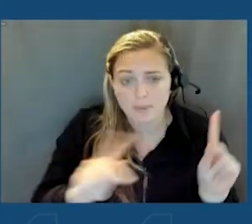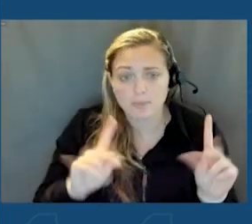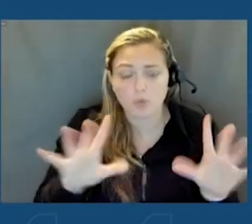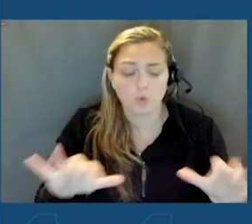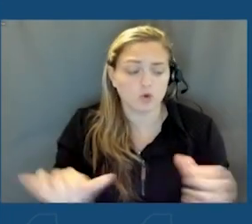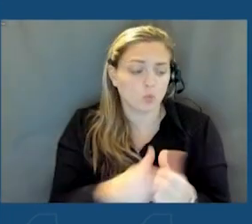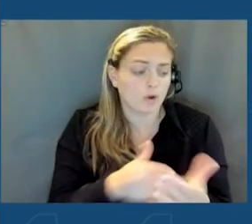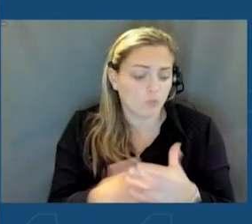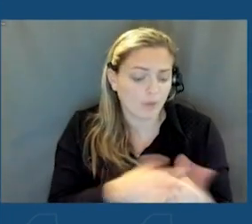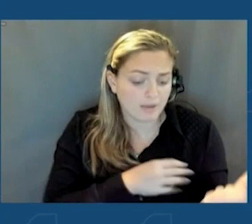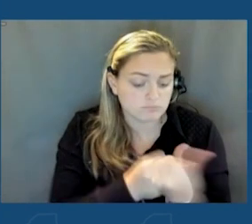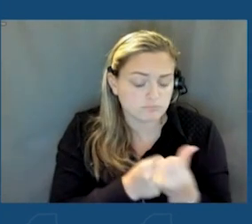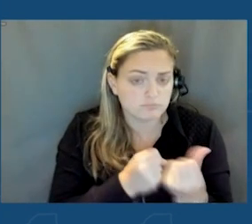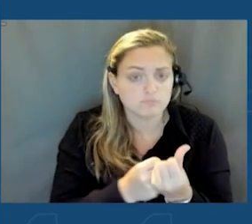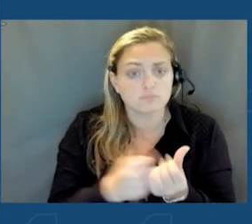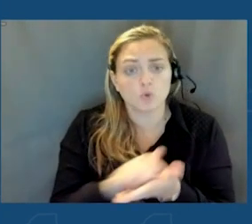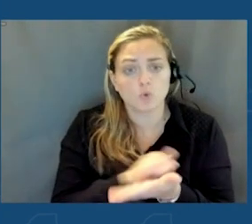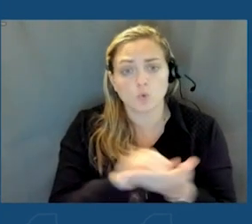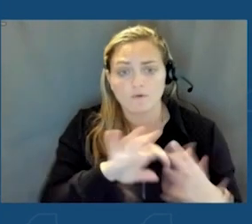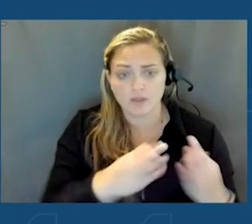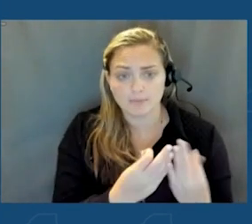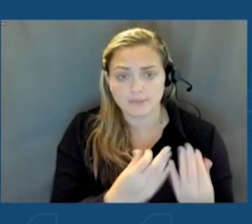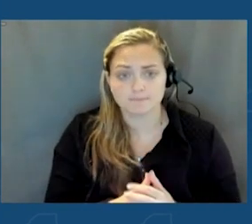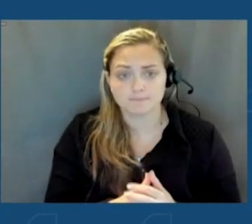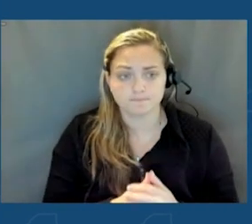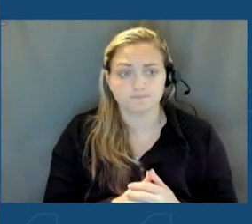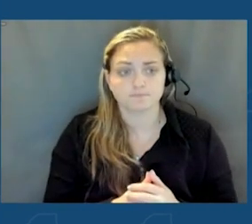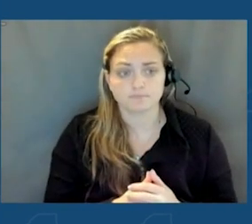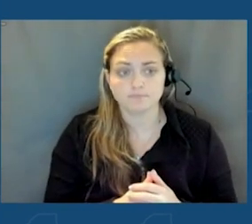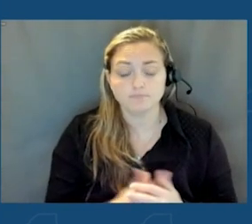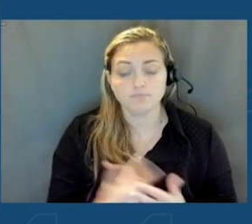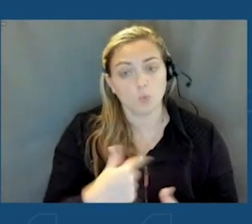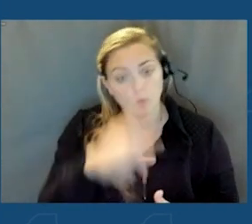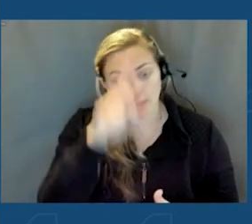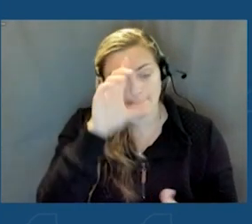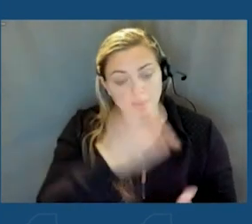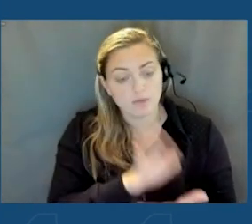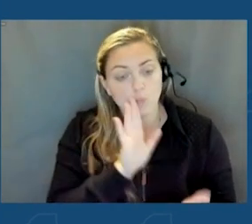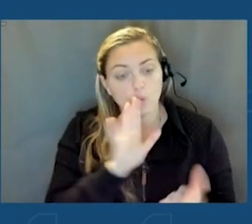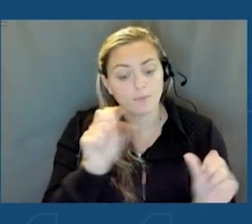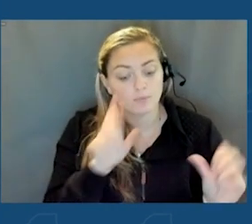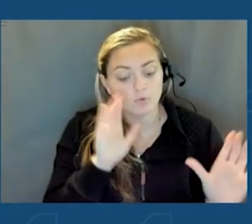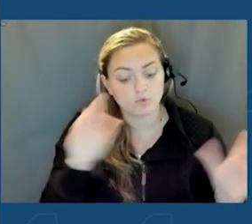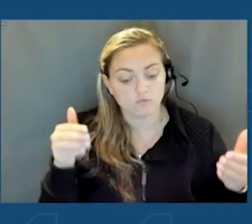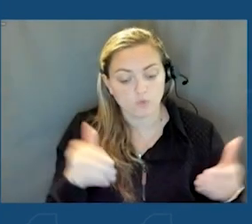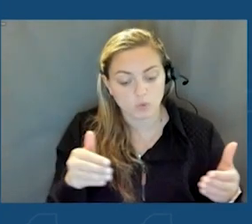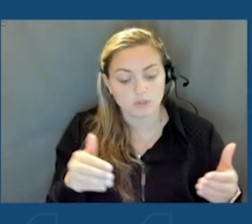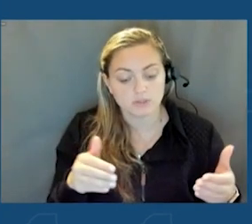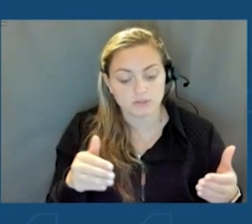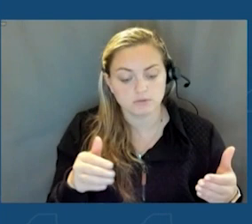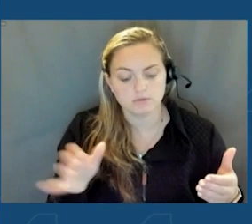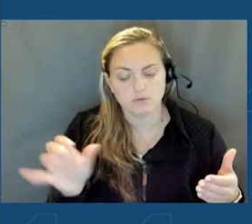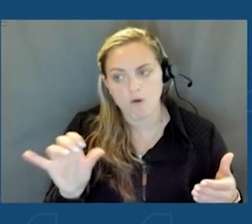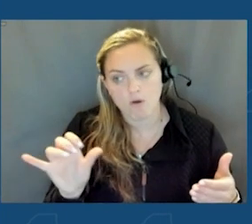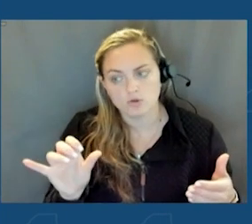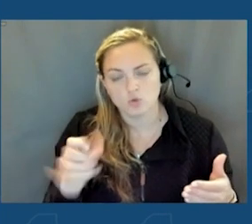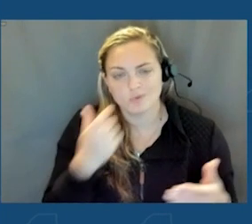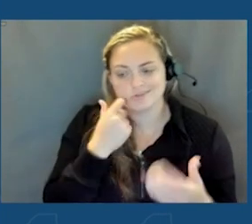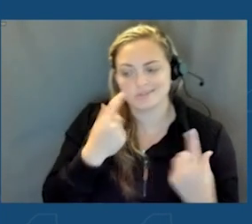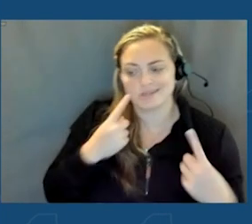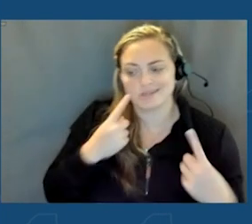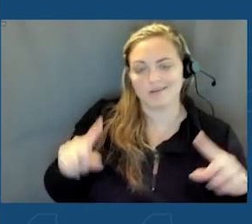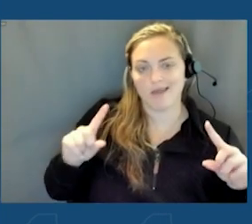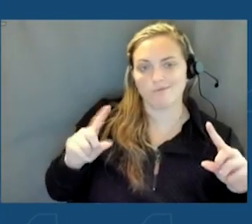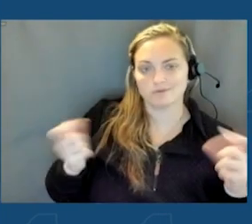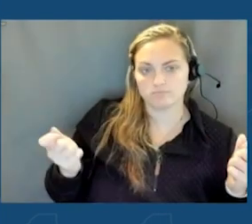strengthen New York families. So we believe that we're going to be able to focus on this. We're going to be also, we just announced a new round of